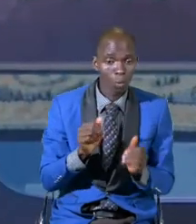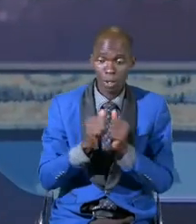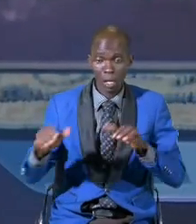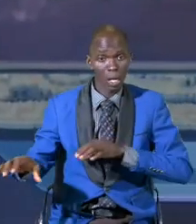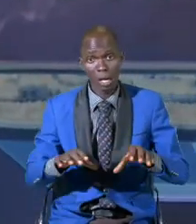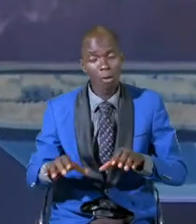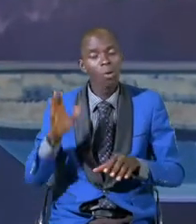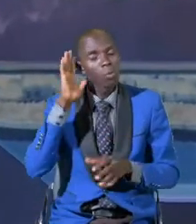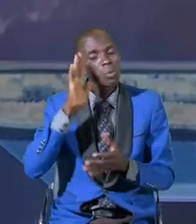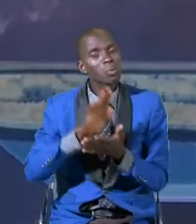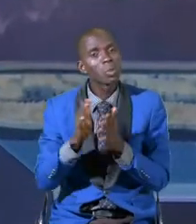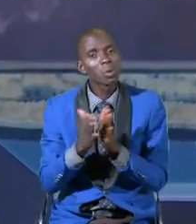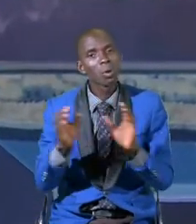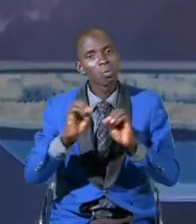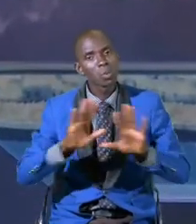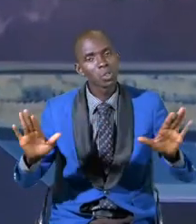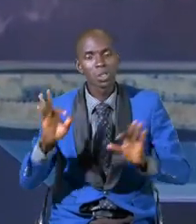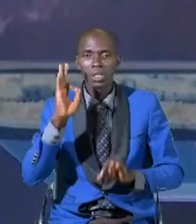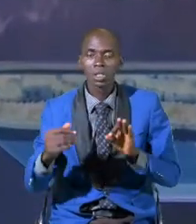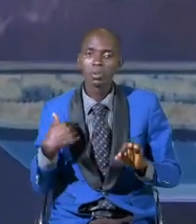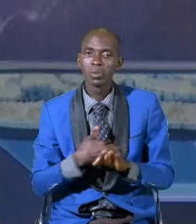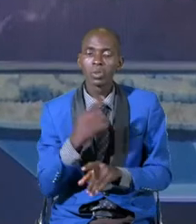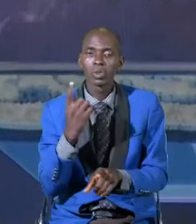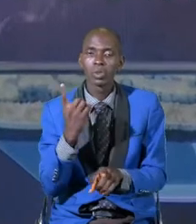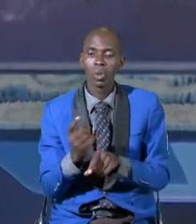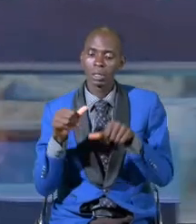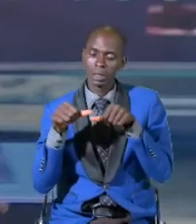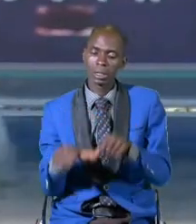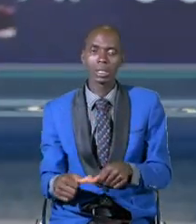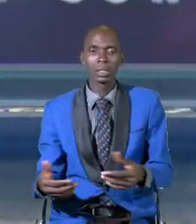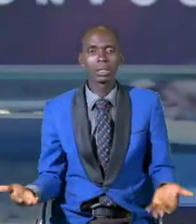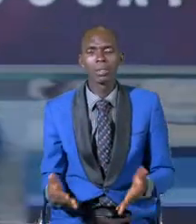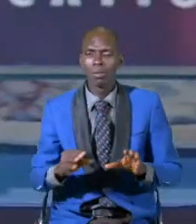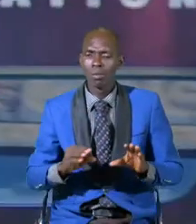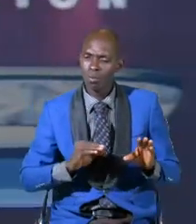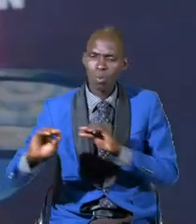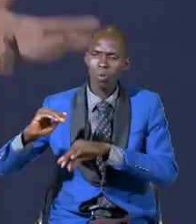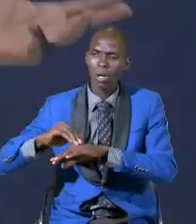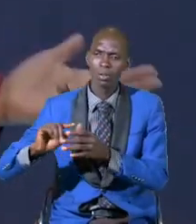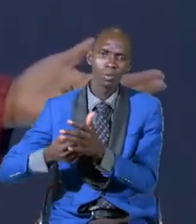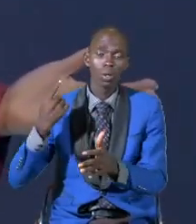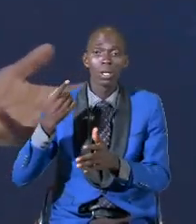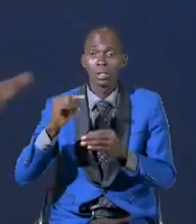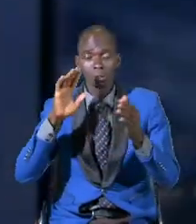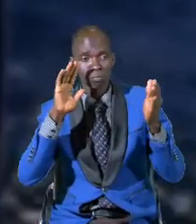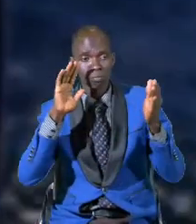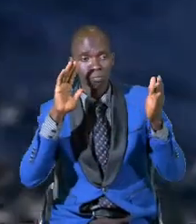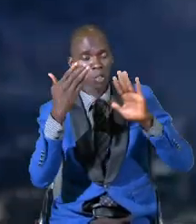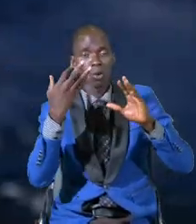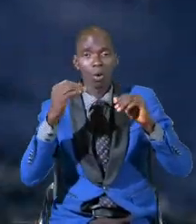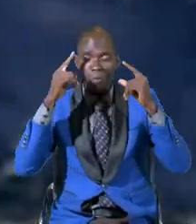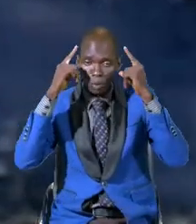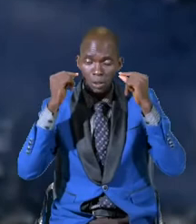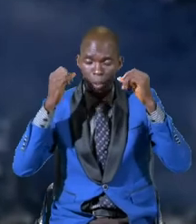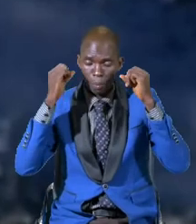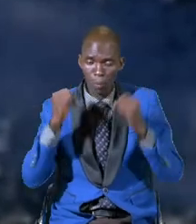nothing if you don't take action. Let us go up at once. The presence of Moses, the power in the rod, and the